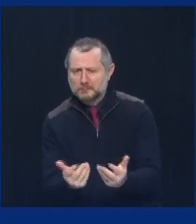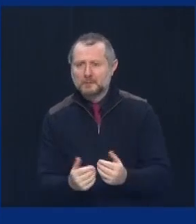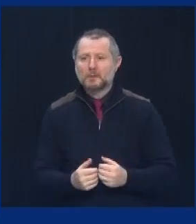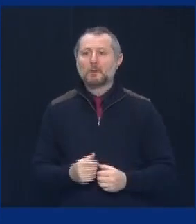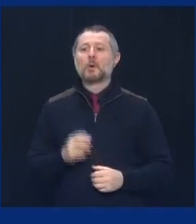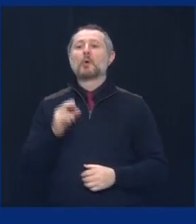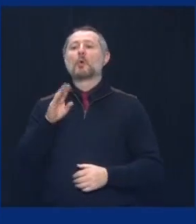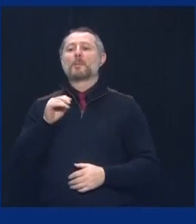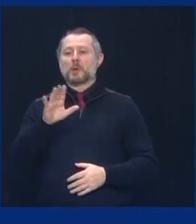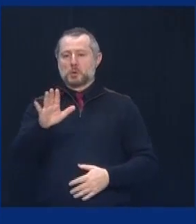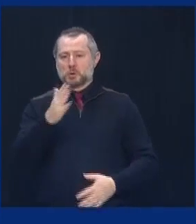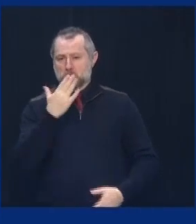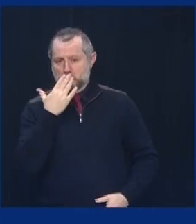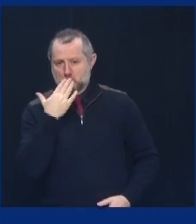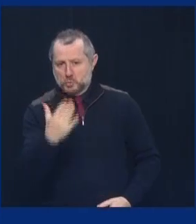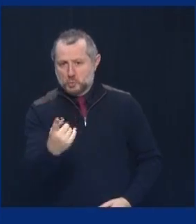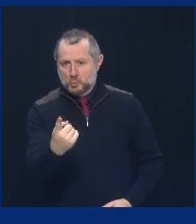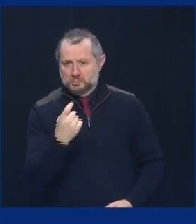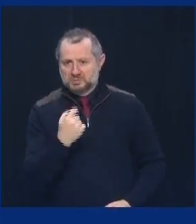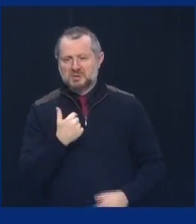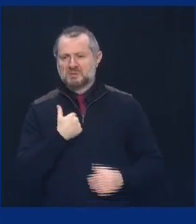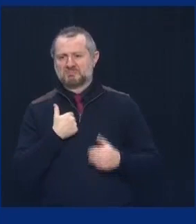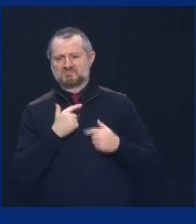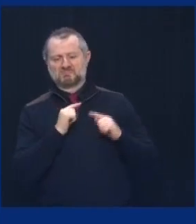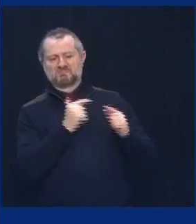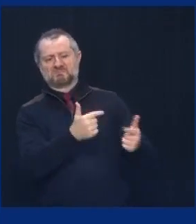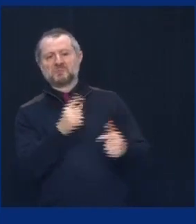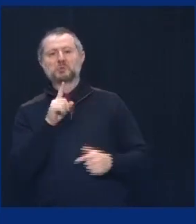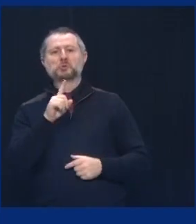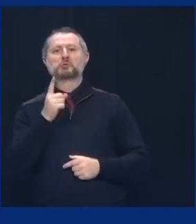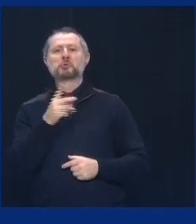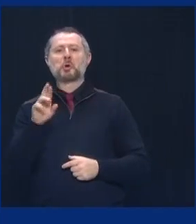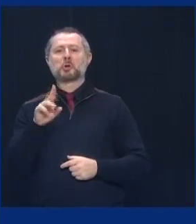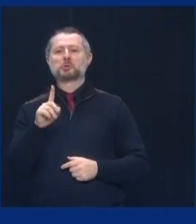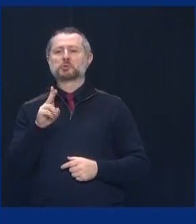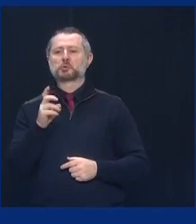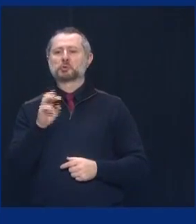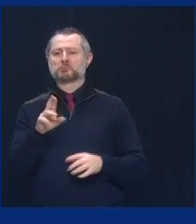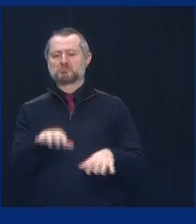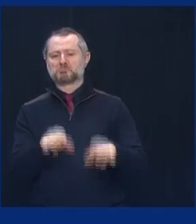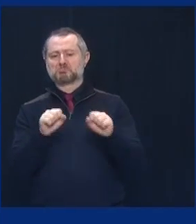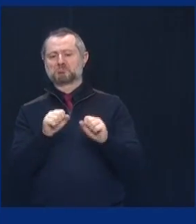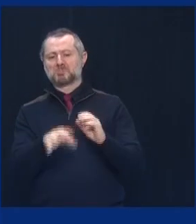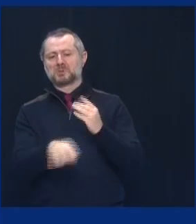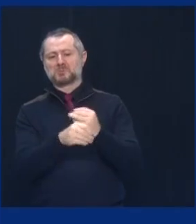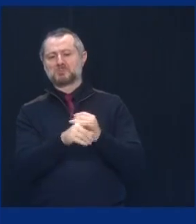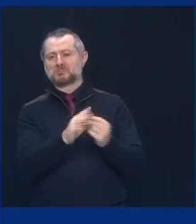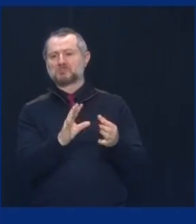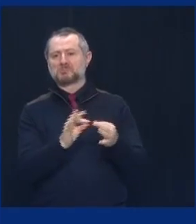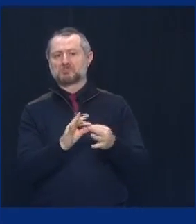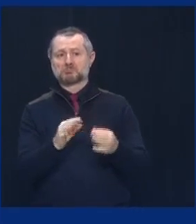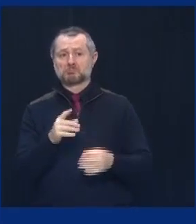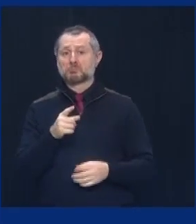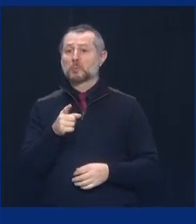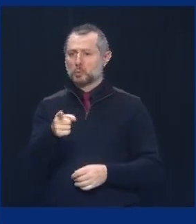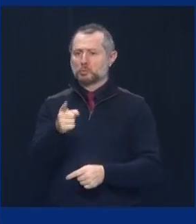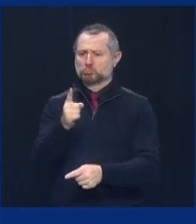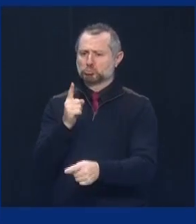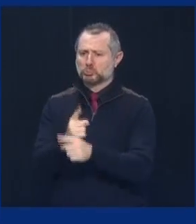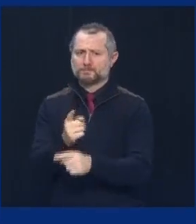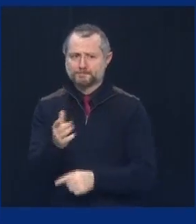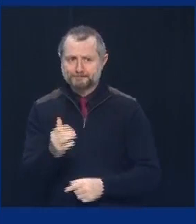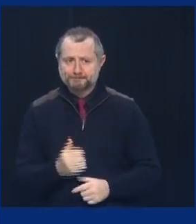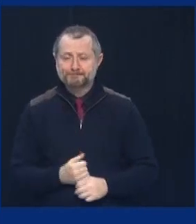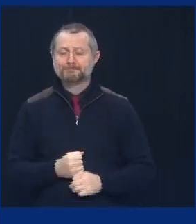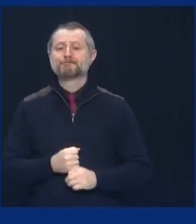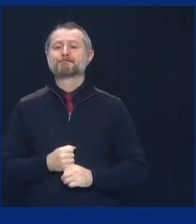question, and I'm going to ask Dr. Zucker for some backup. But on your first point, you're exactly right. We